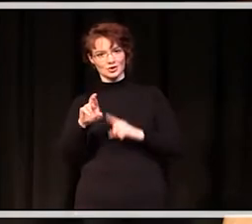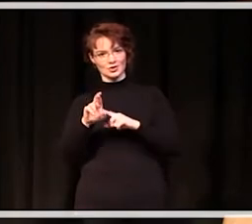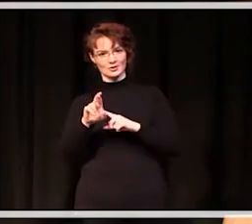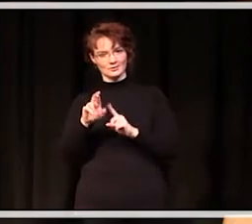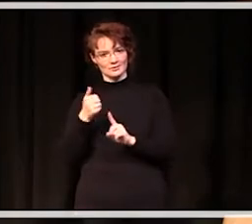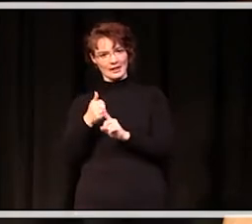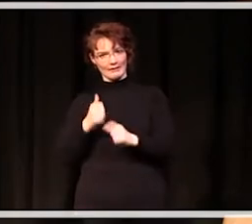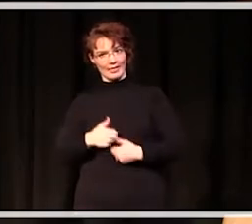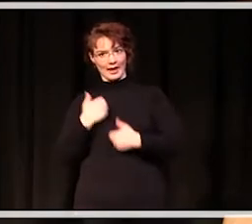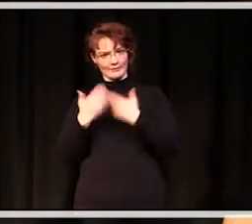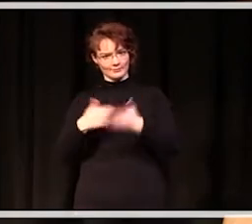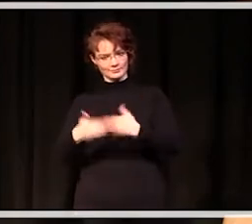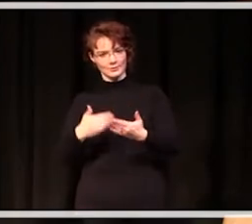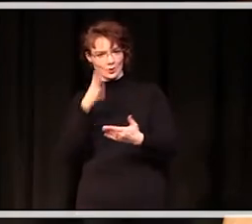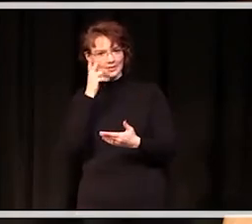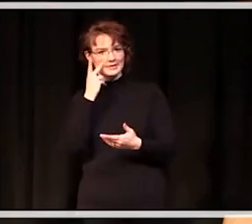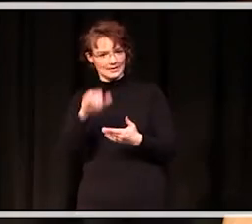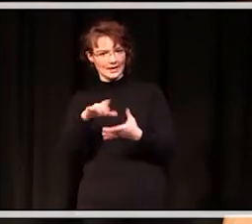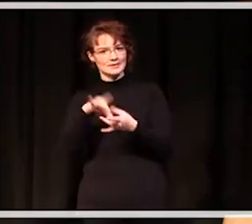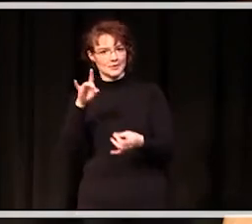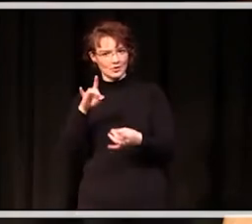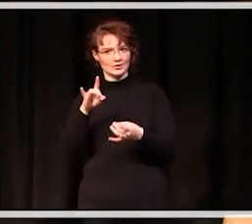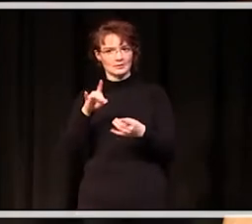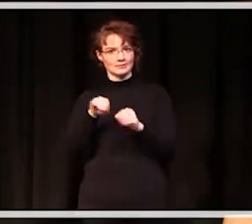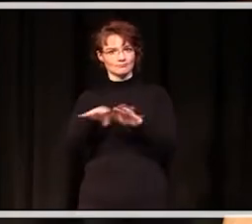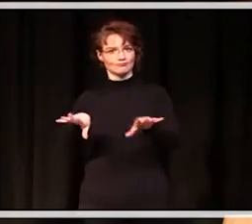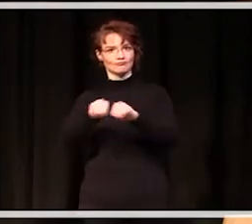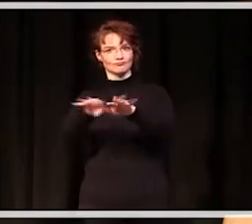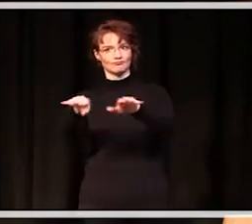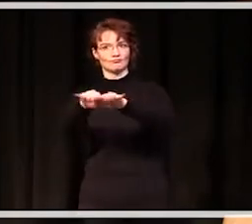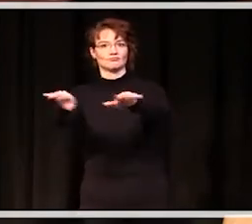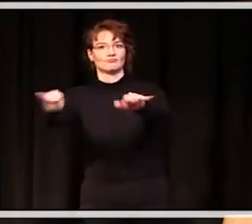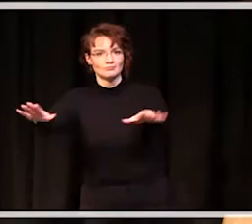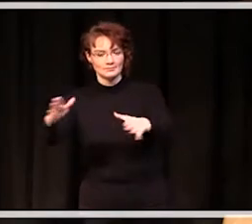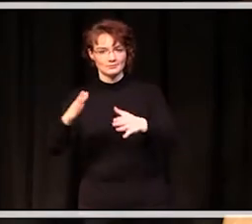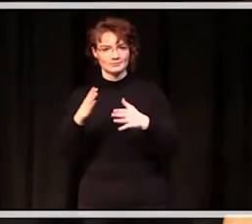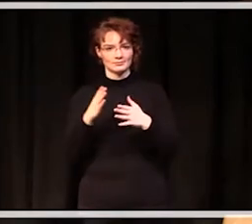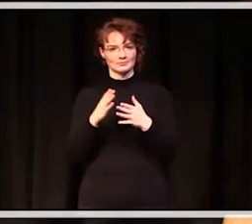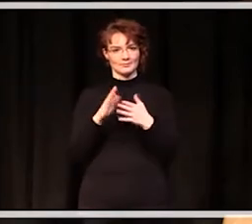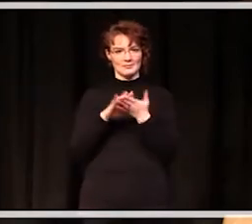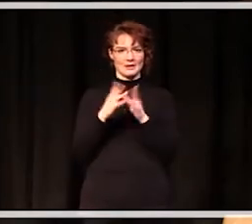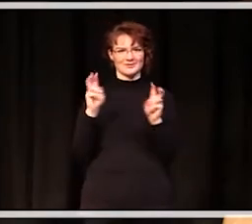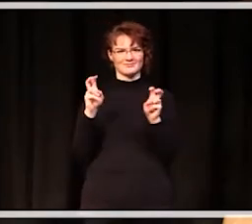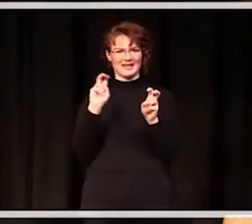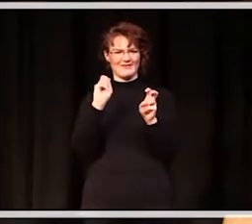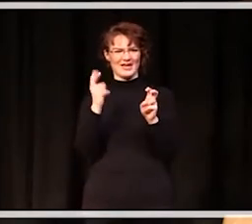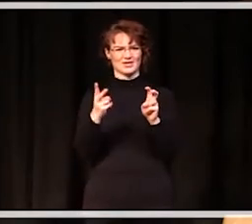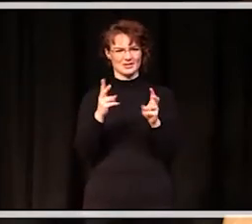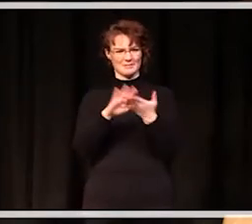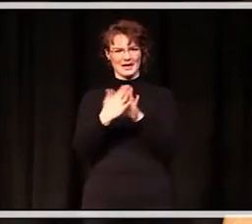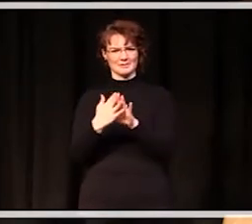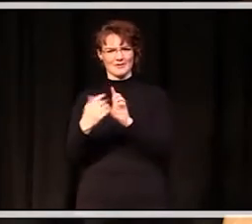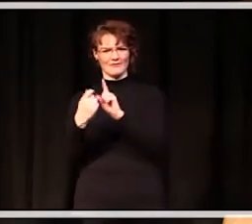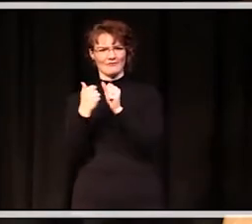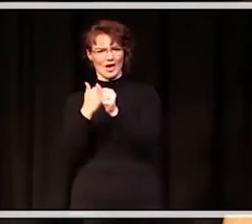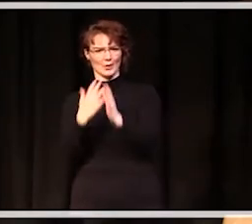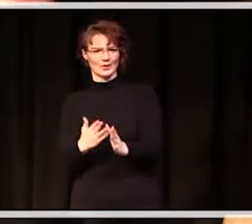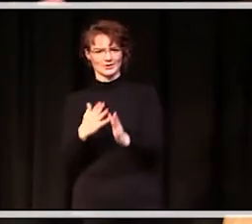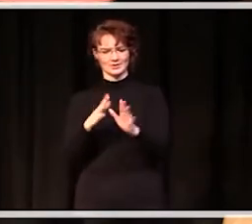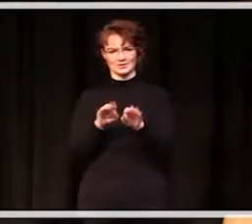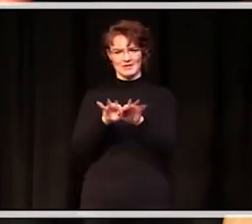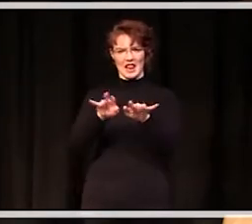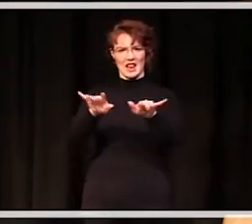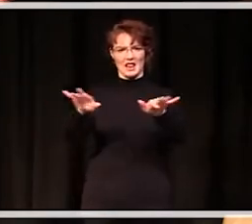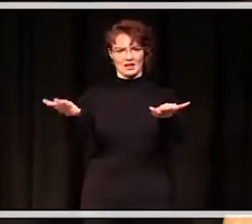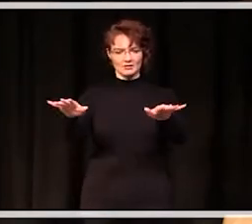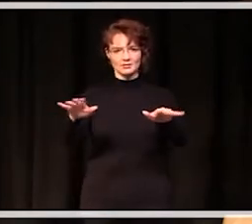by the way, you'll see this spirit just reproducing itself. It's evangelizing and making disciples, and it just shows up all